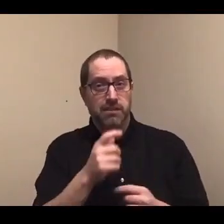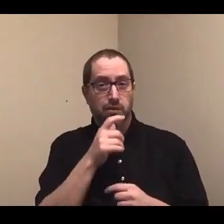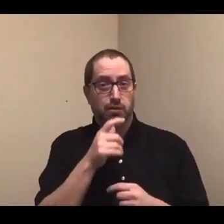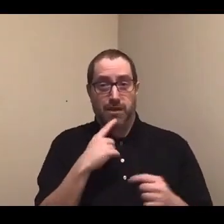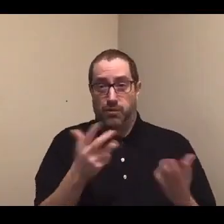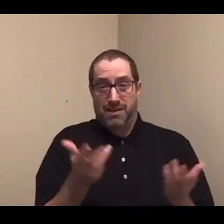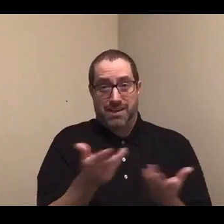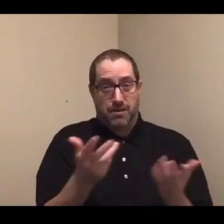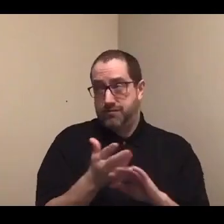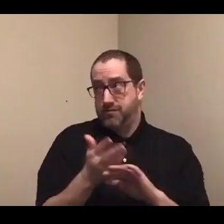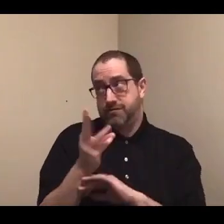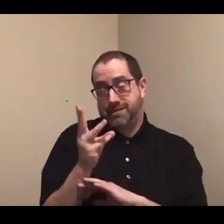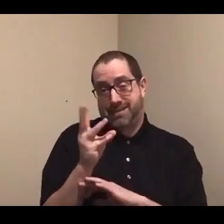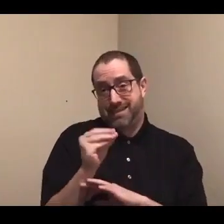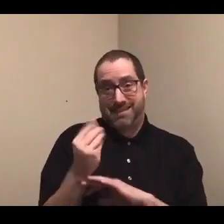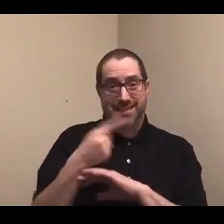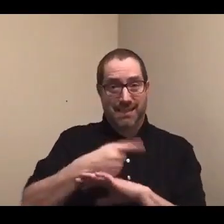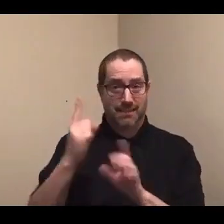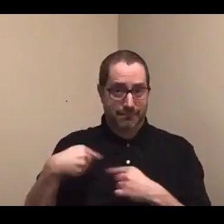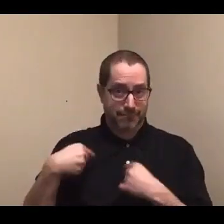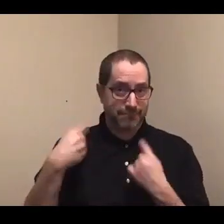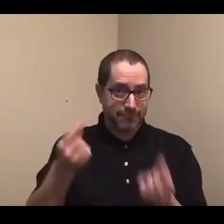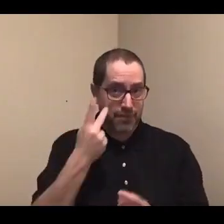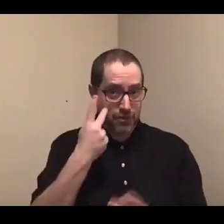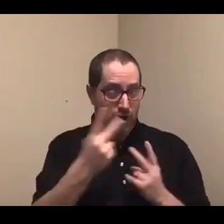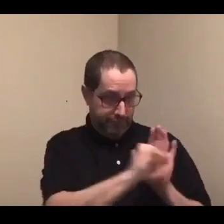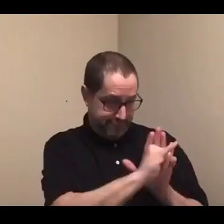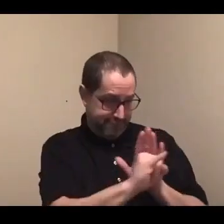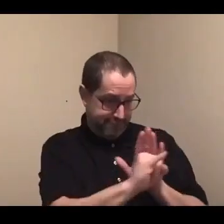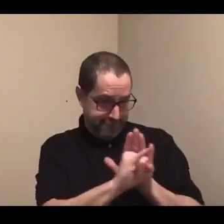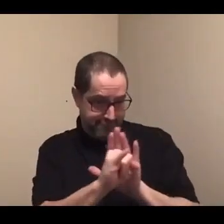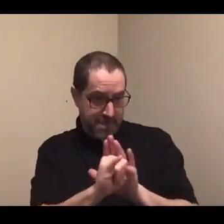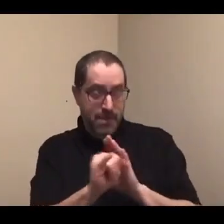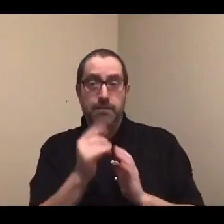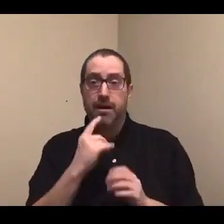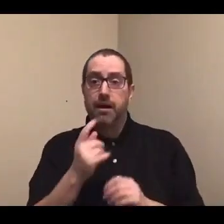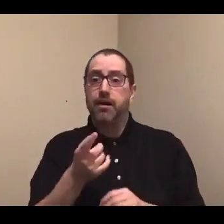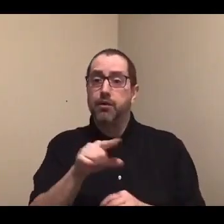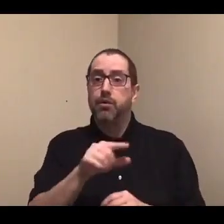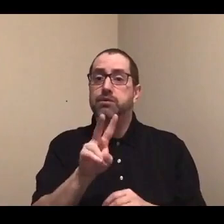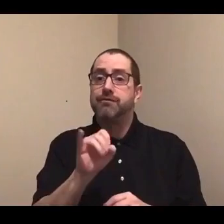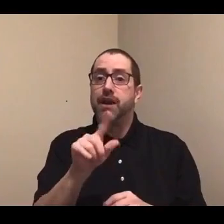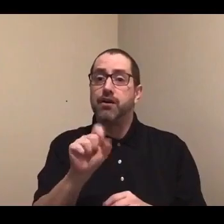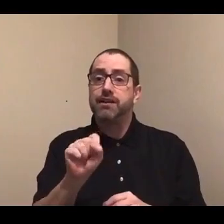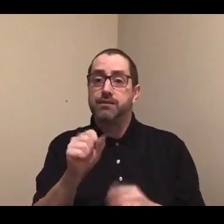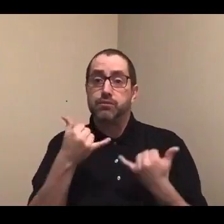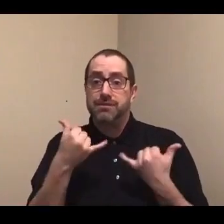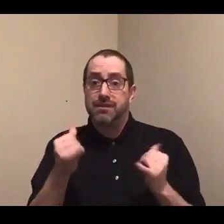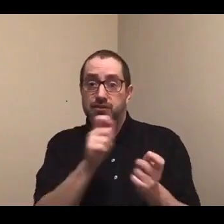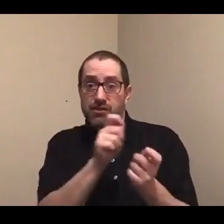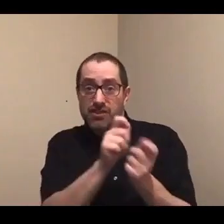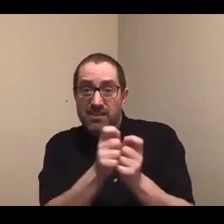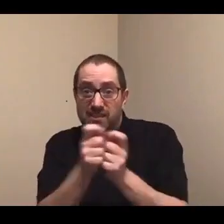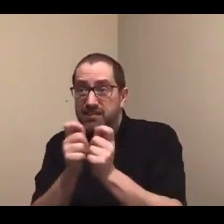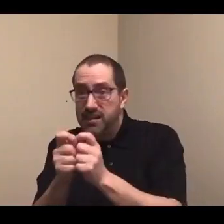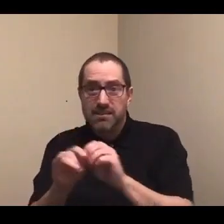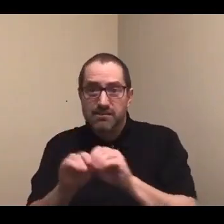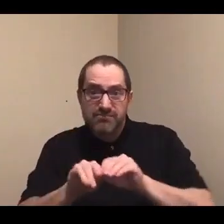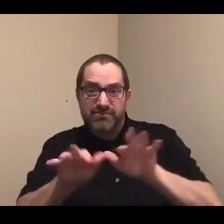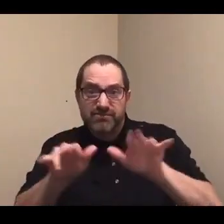We did see those. The good news is even those variants were present in the province, our numbers started trending down. And the numbers